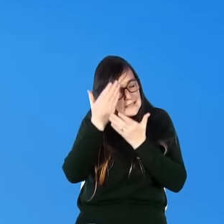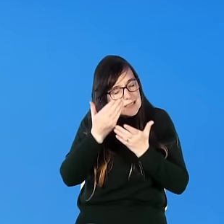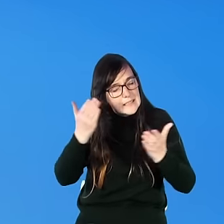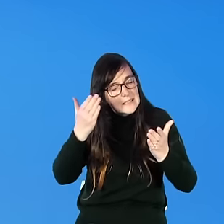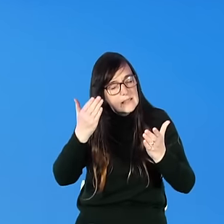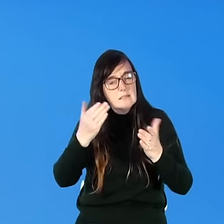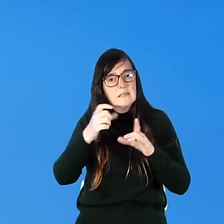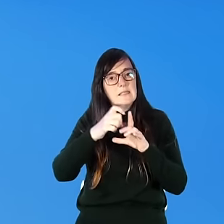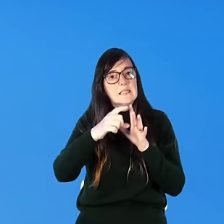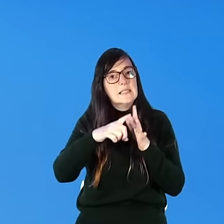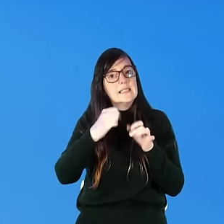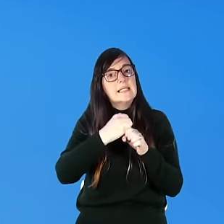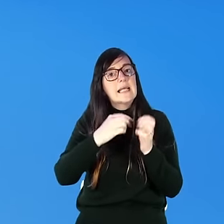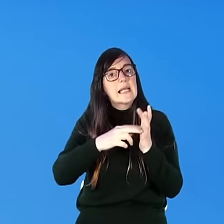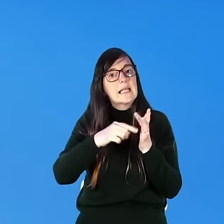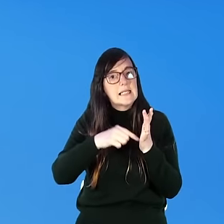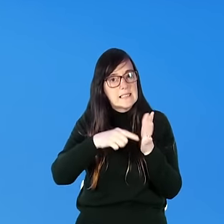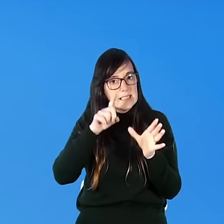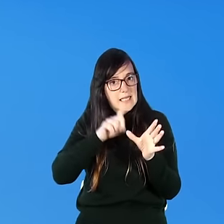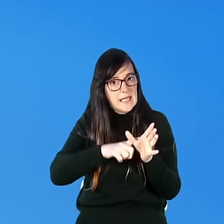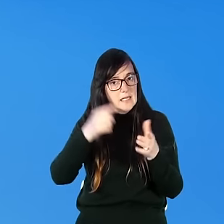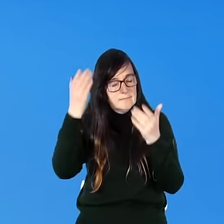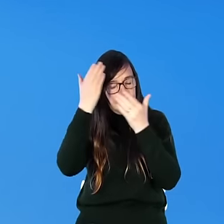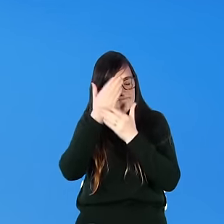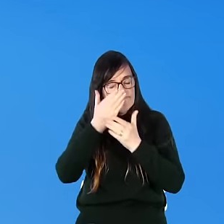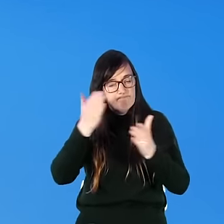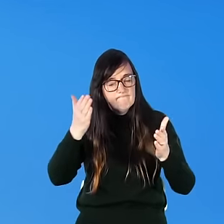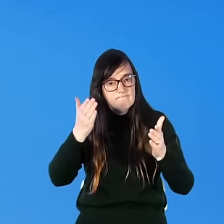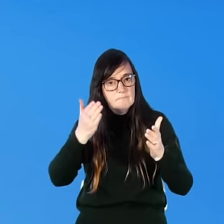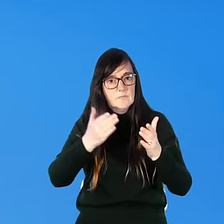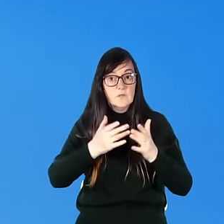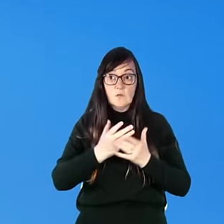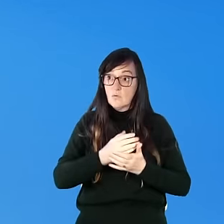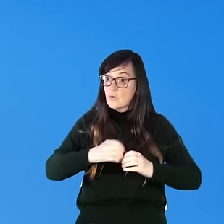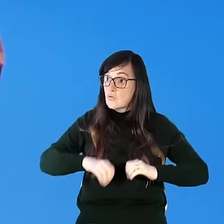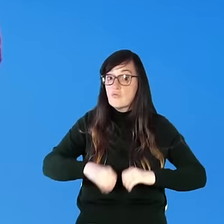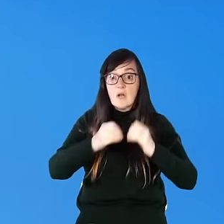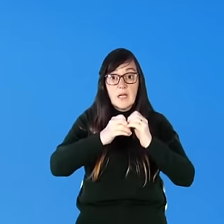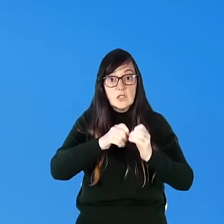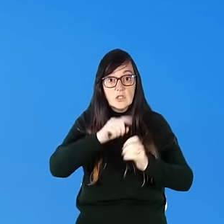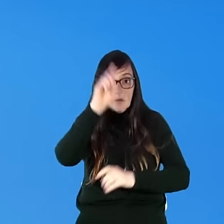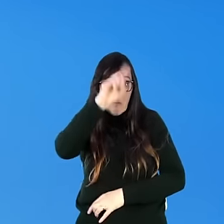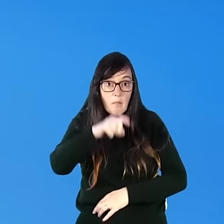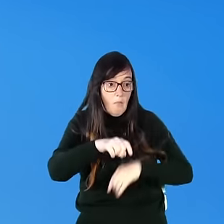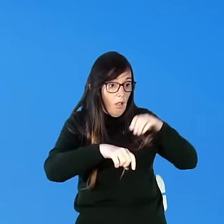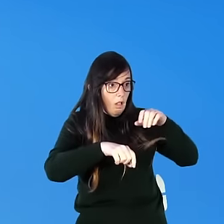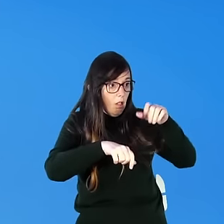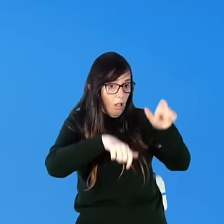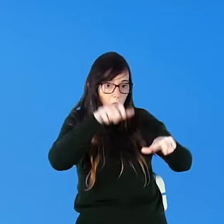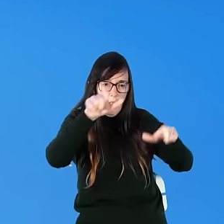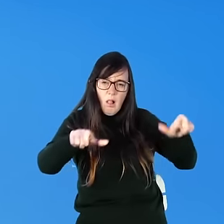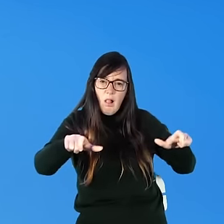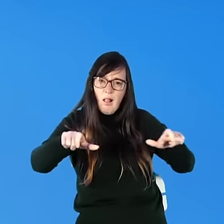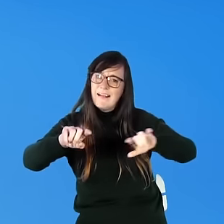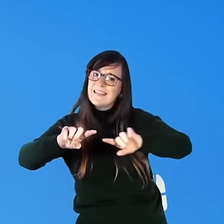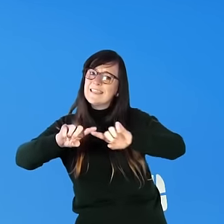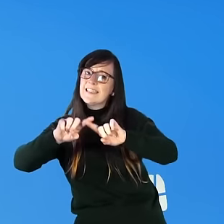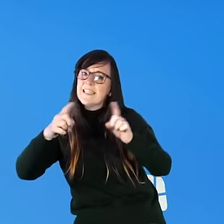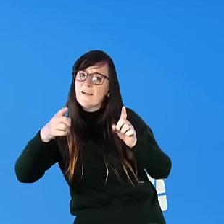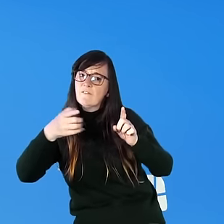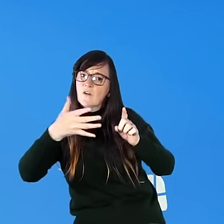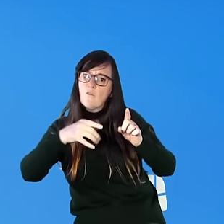27 of Genesis 1. The creation of mankind is treated differently to the rest of